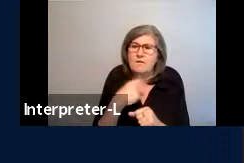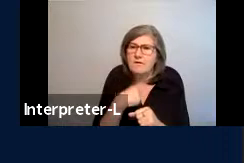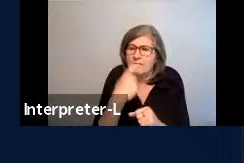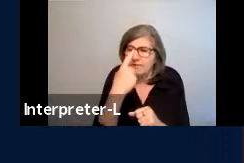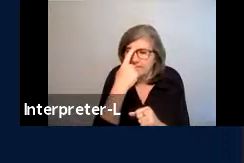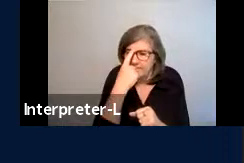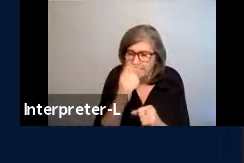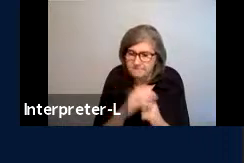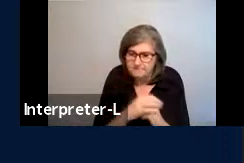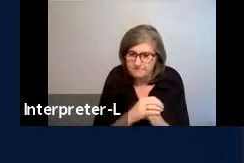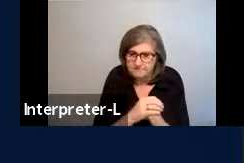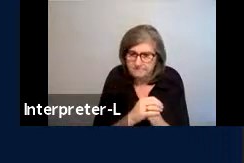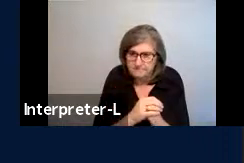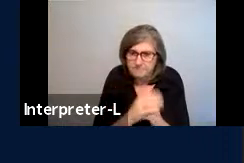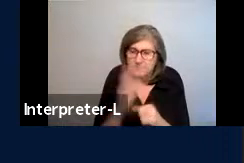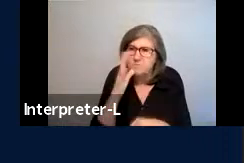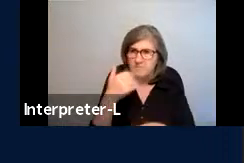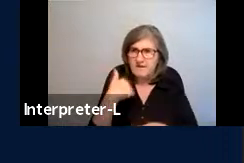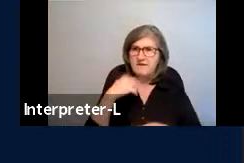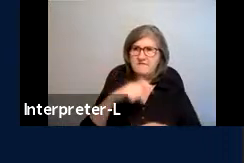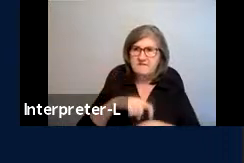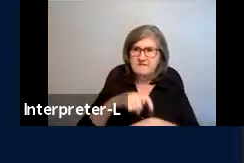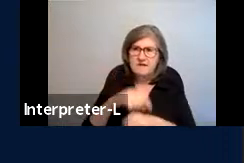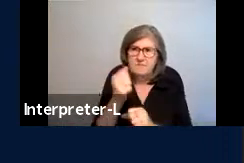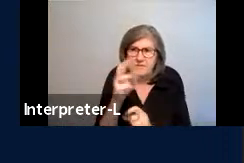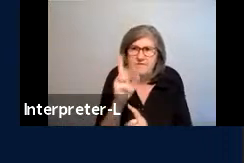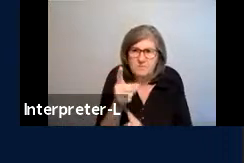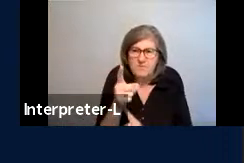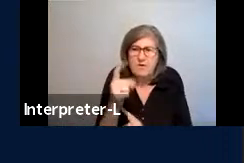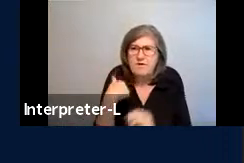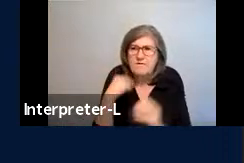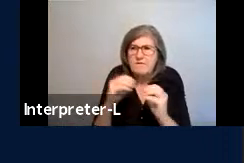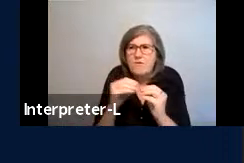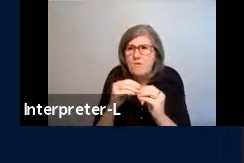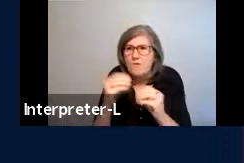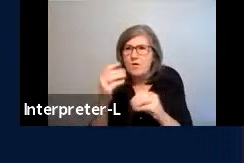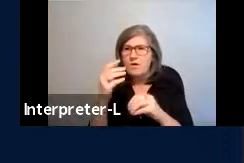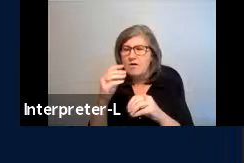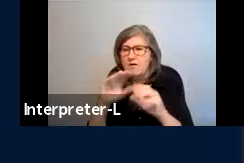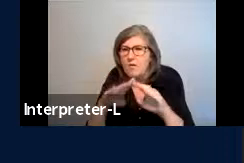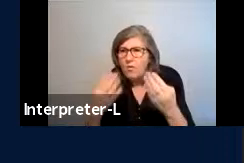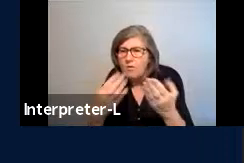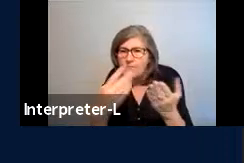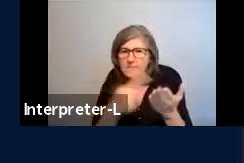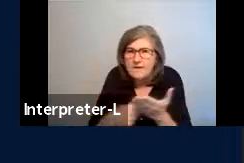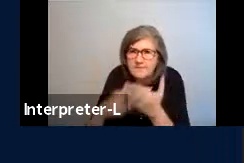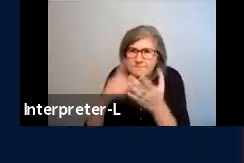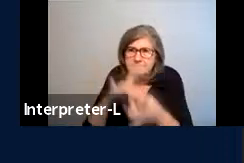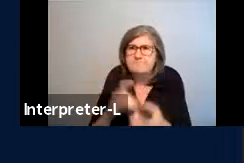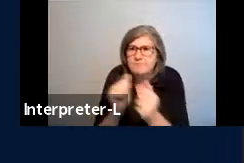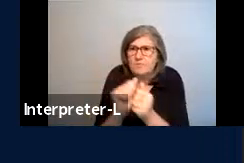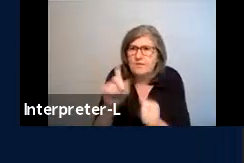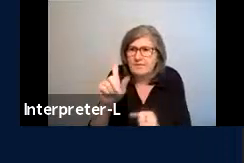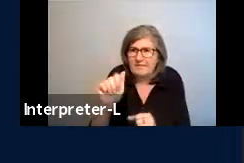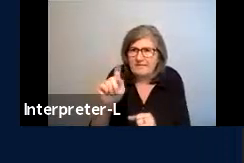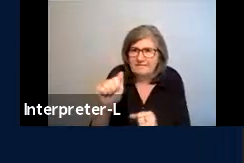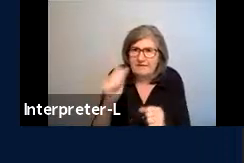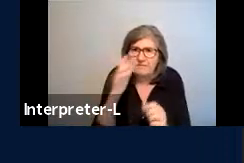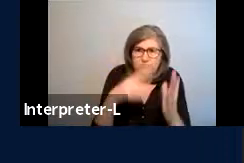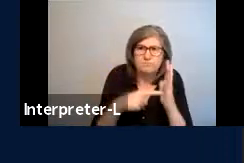have some time here in a little bit to have more open discussion around some of the data that gets presented.